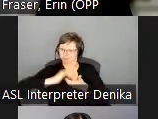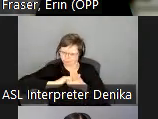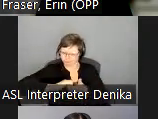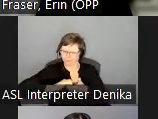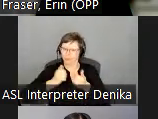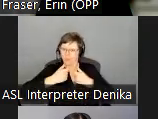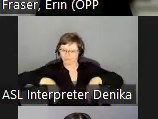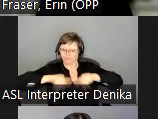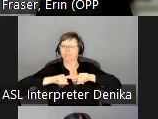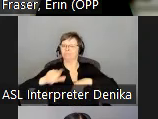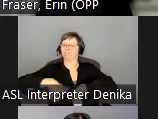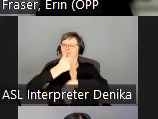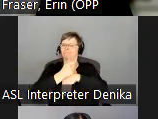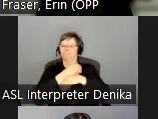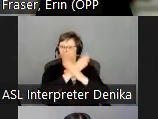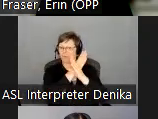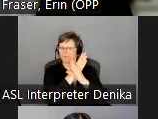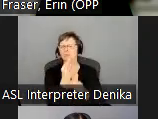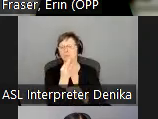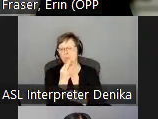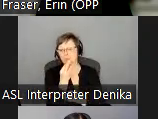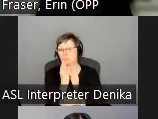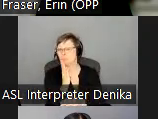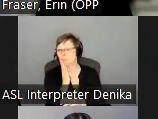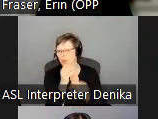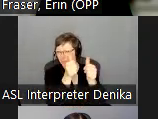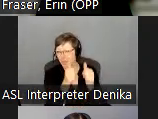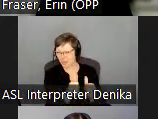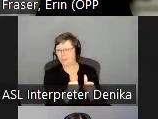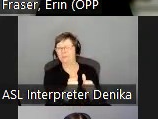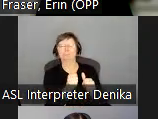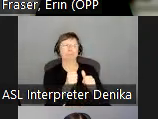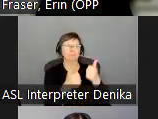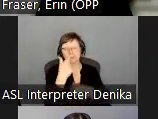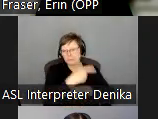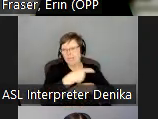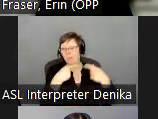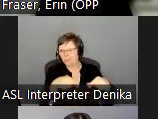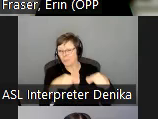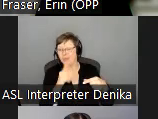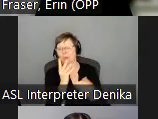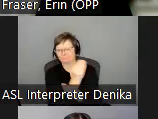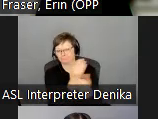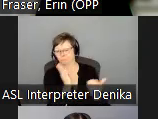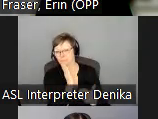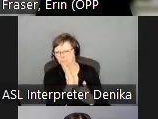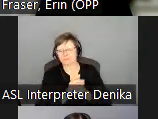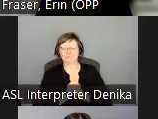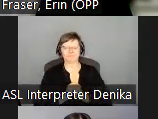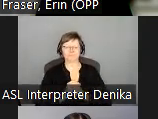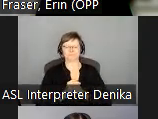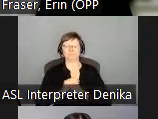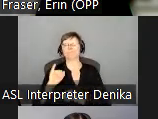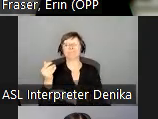So stay tuned. We'll be posting that, hopefully get a date and let everybody know about that. And possibly our John may